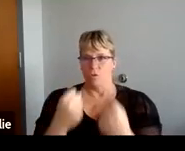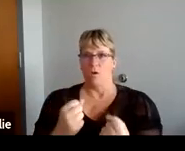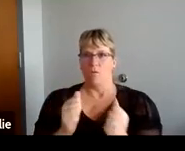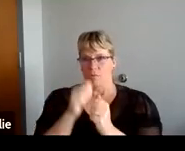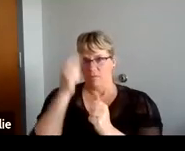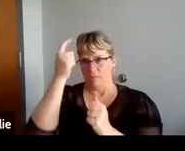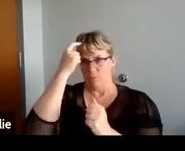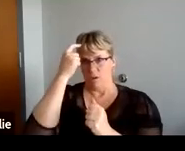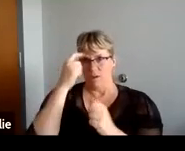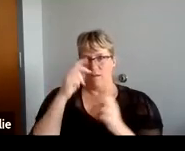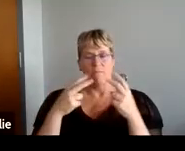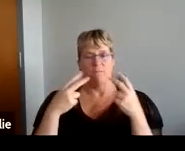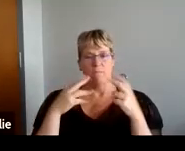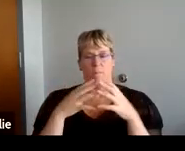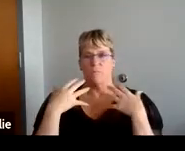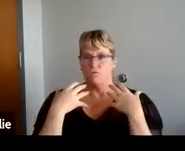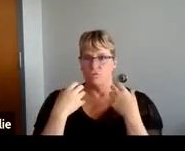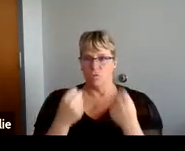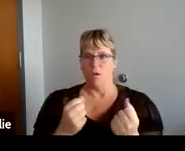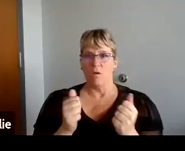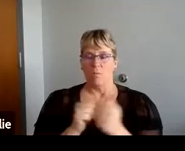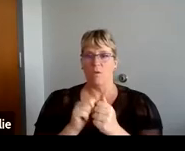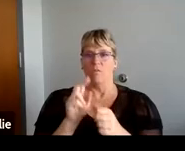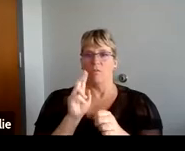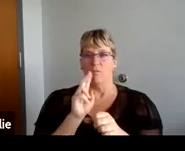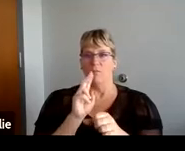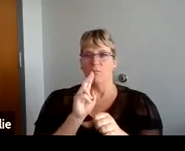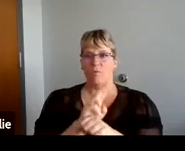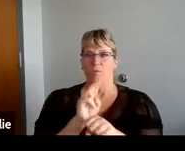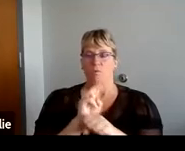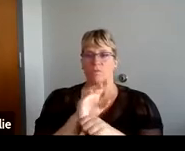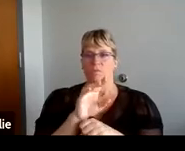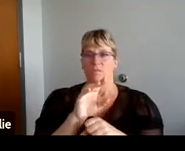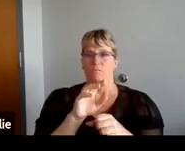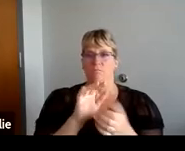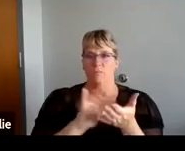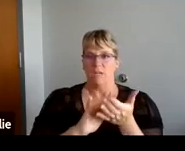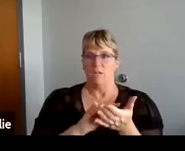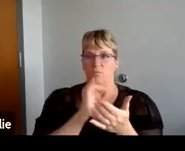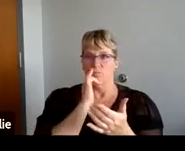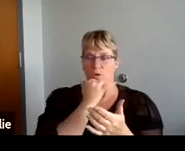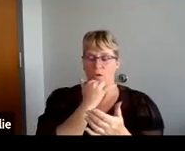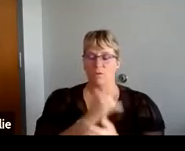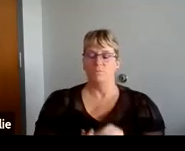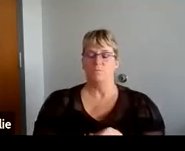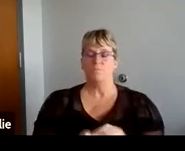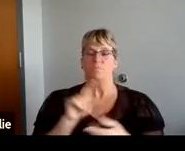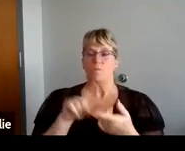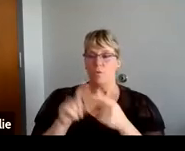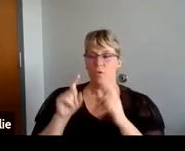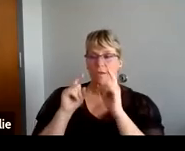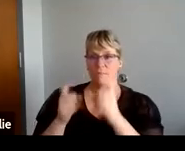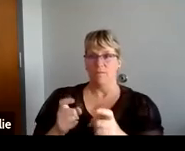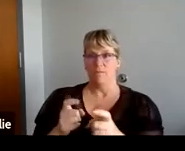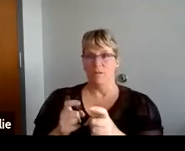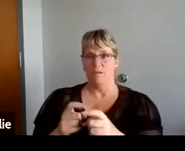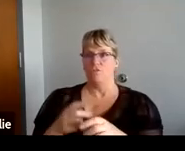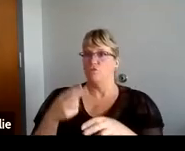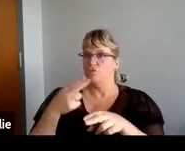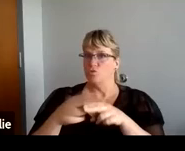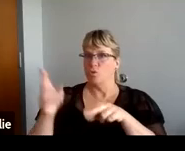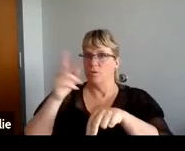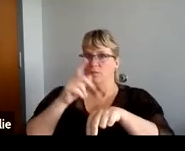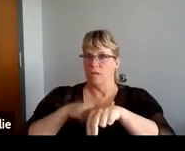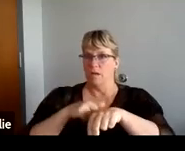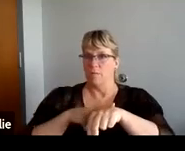a very, very strong role in substance use disorders. So when we administer drugs just short term,